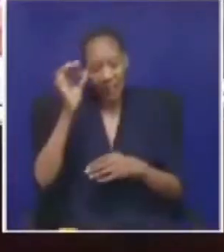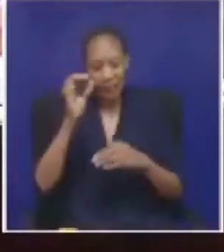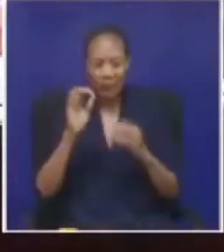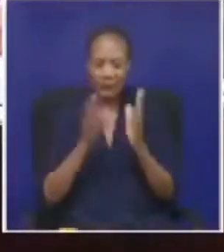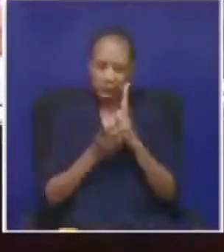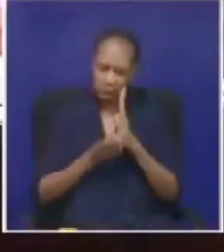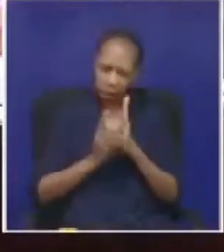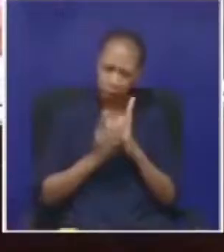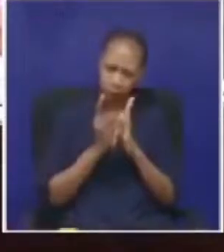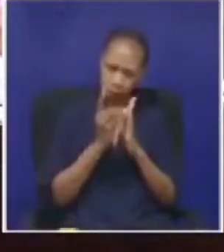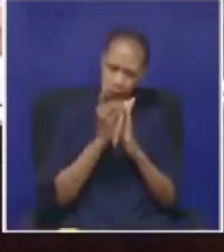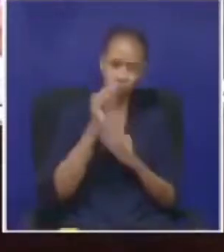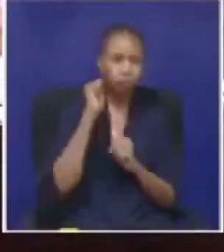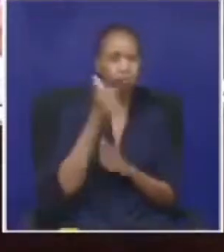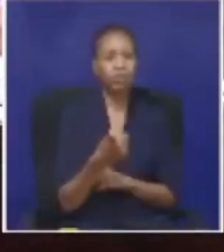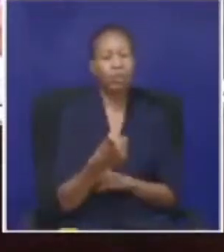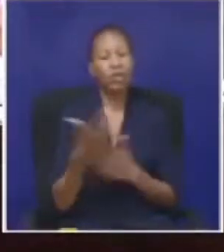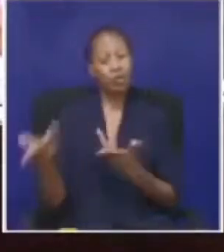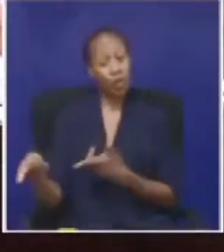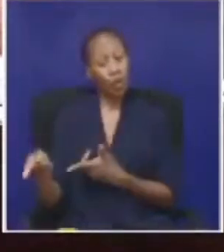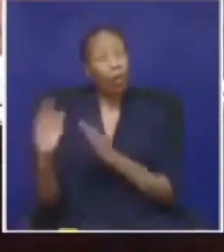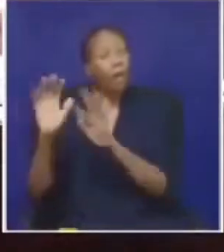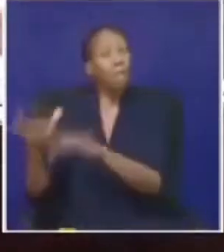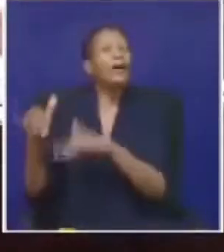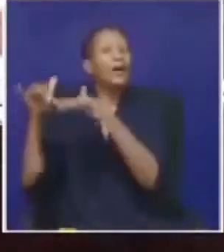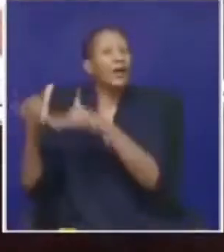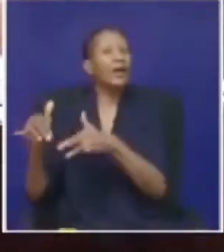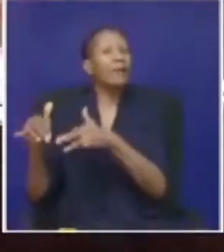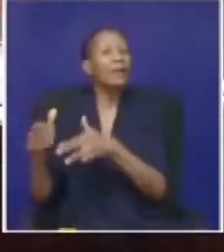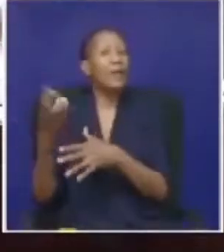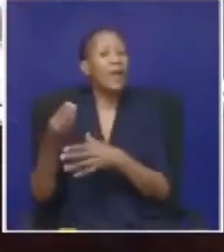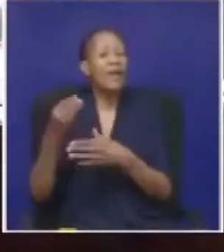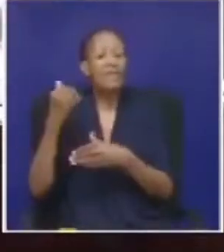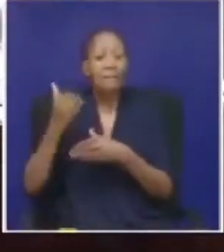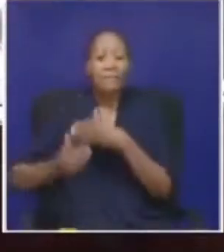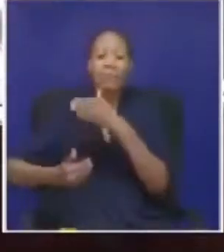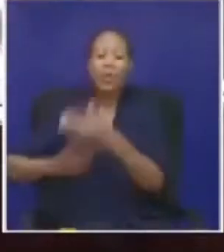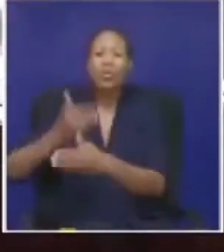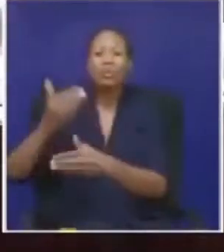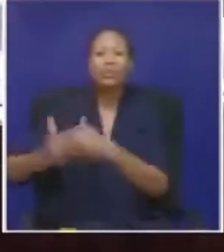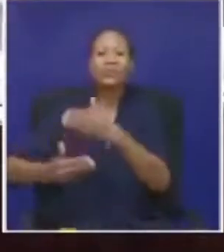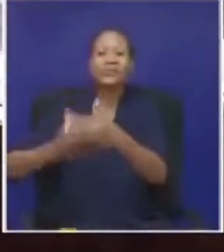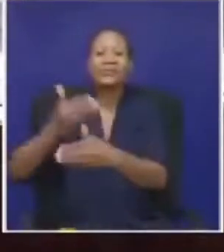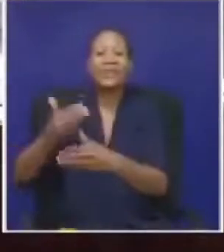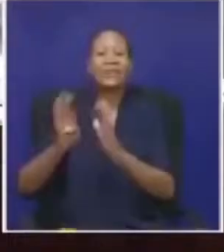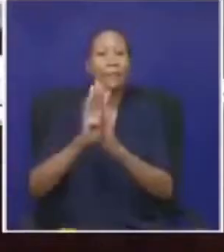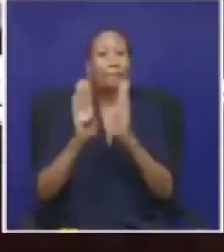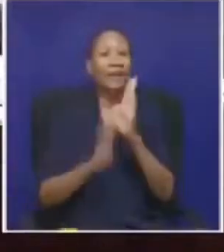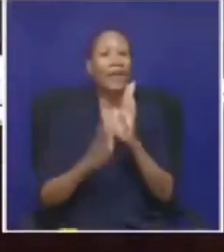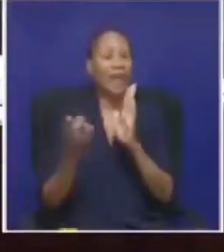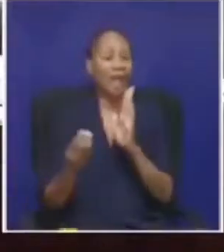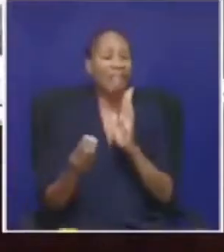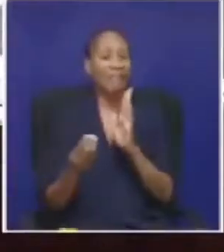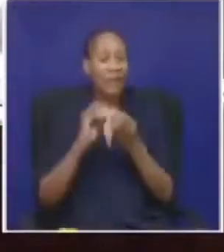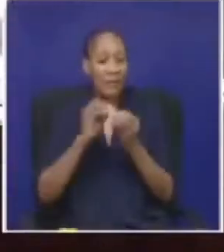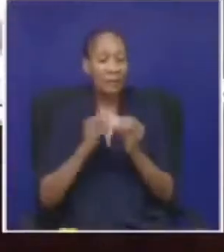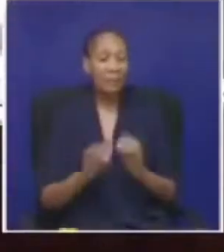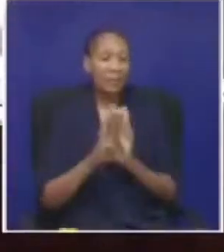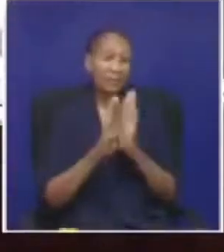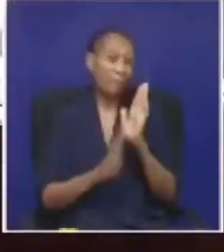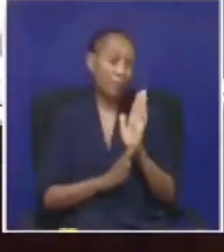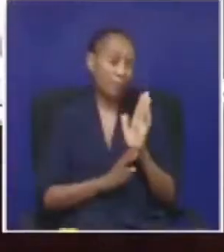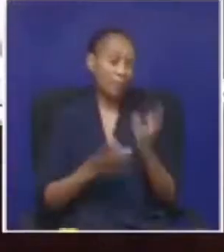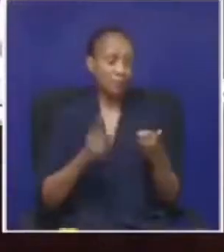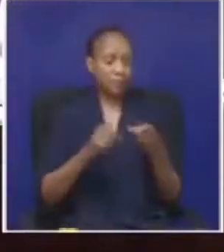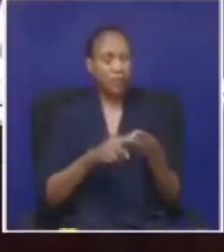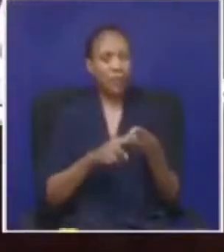developmental state, Parliament is processing the Public Service Commission Amendment Bill and the Public